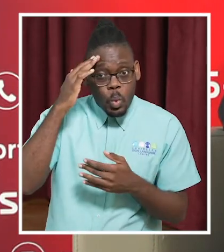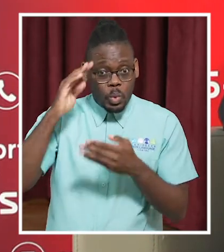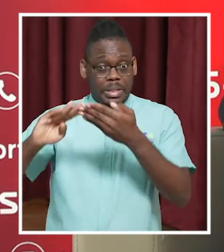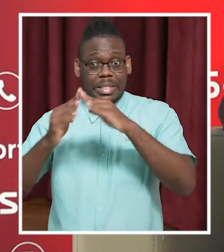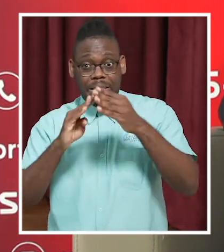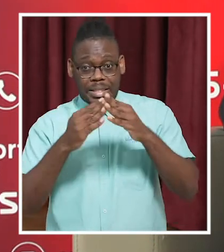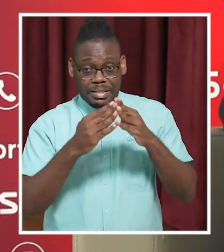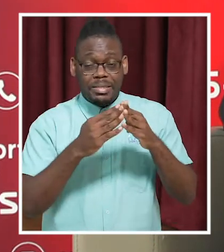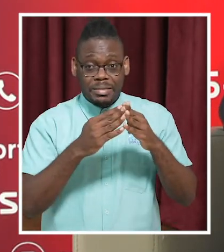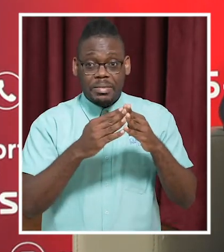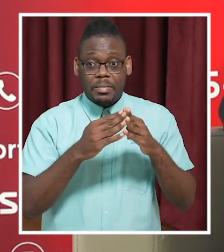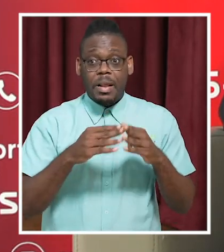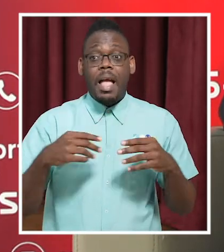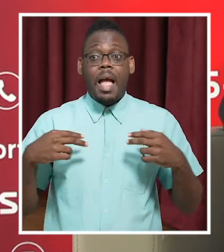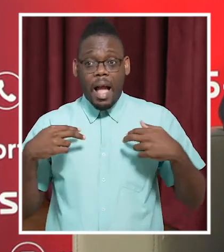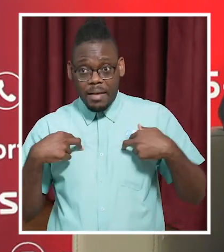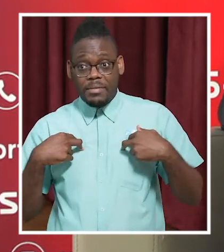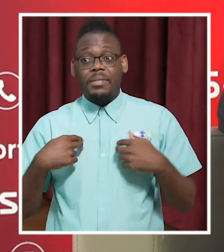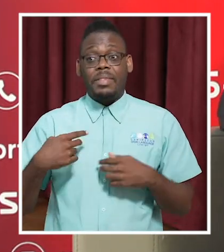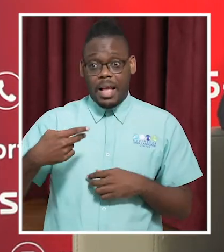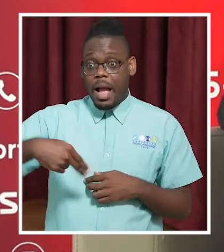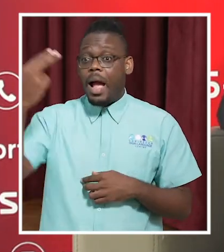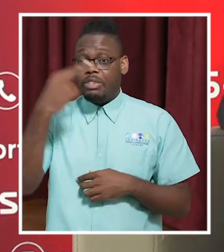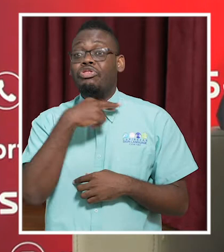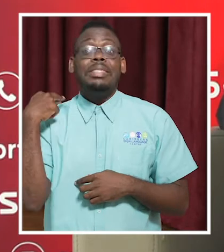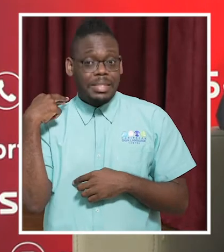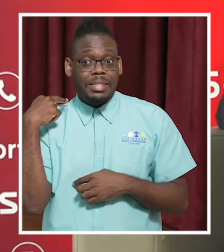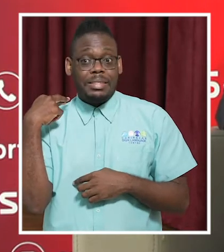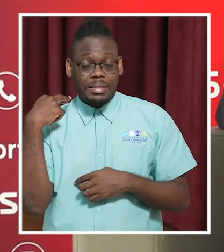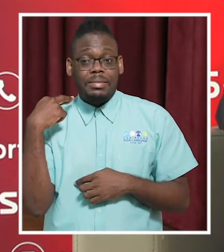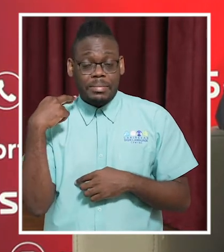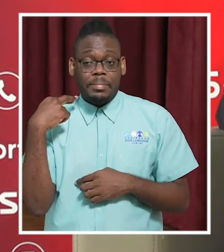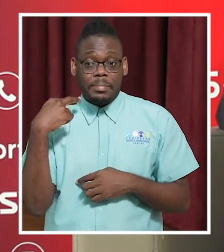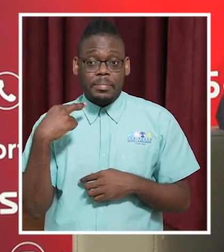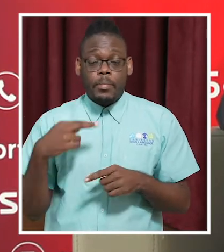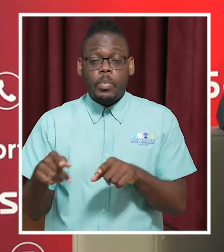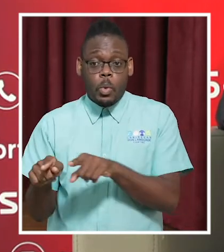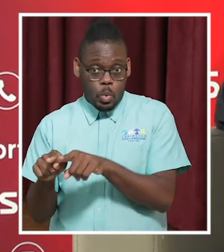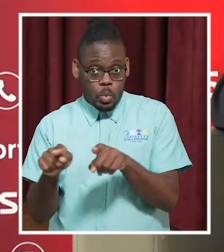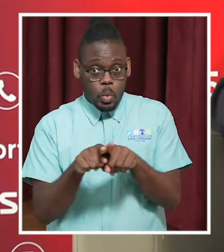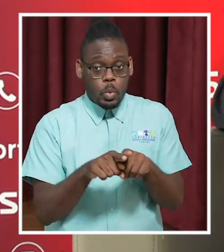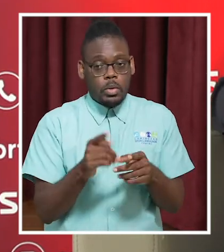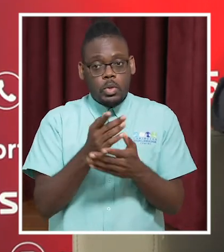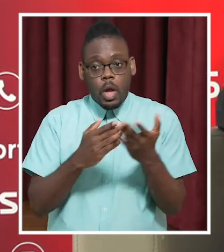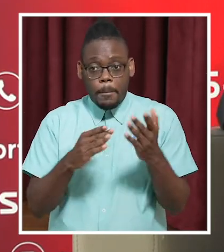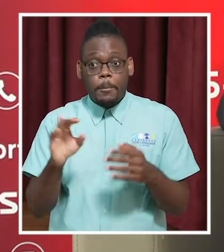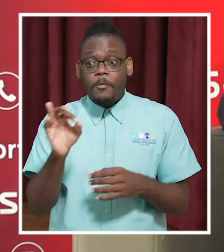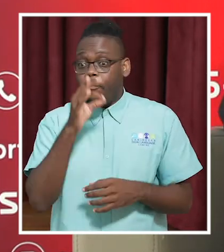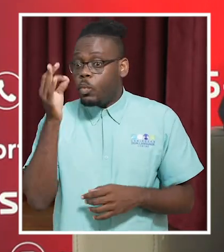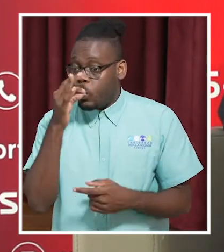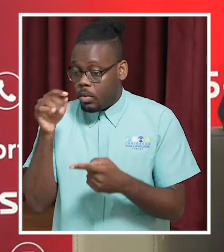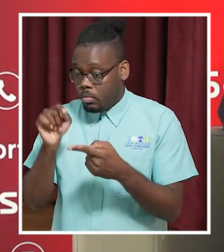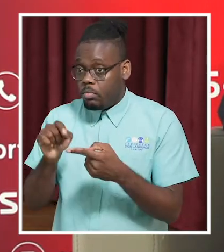And also the exposure to weedicides in food. So if you're exposed to a